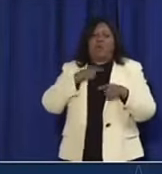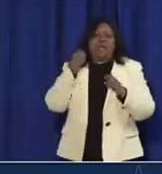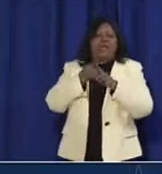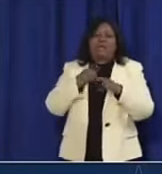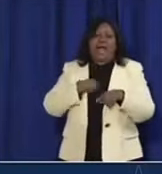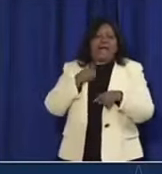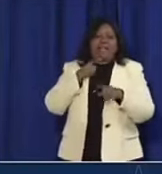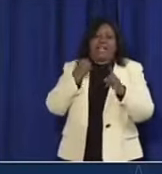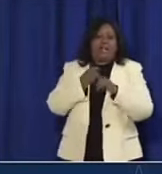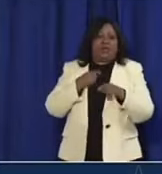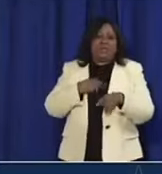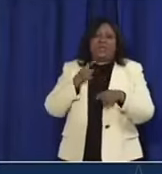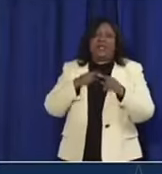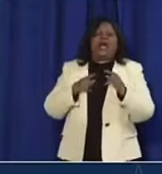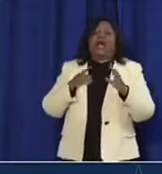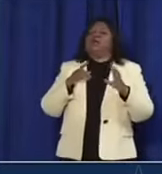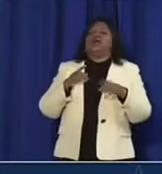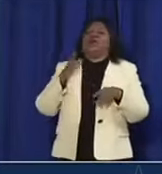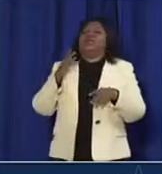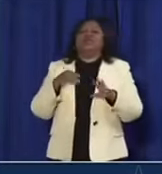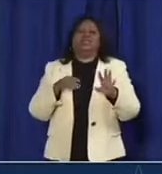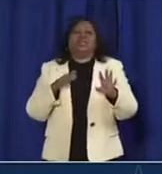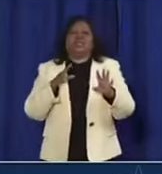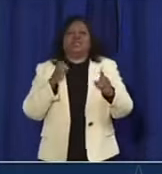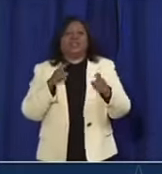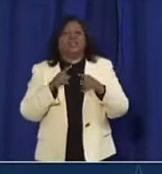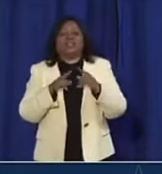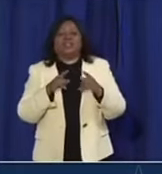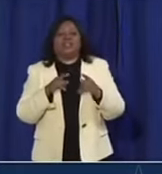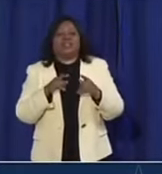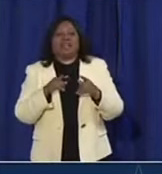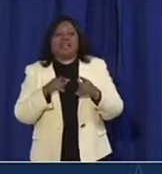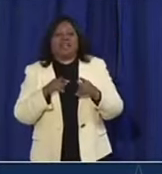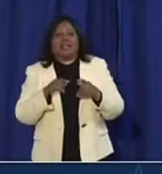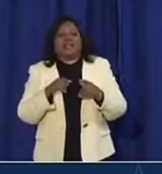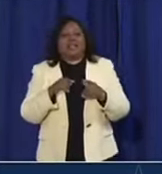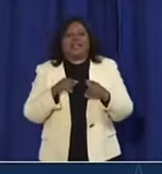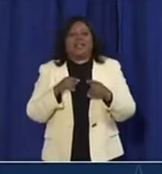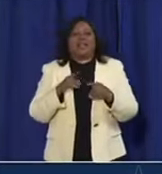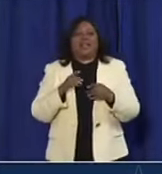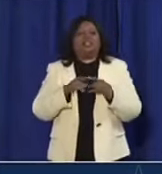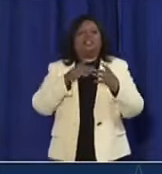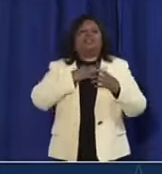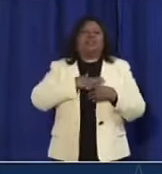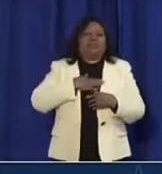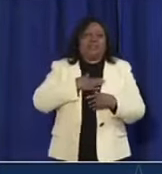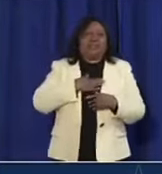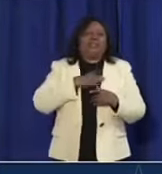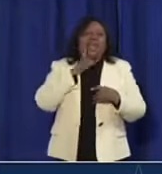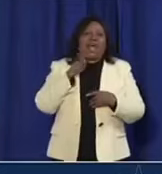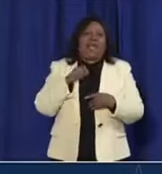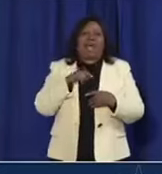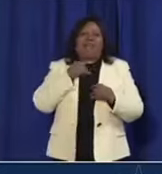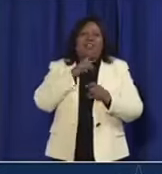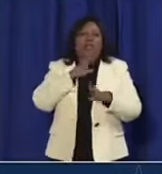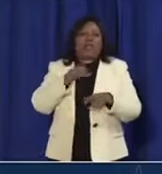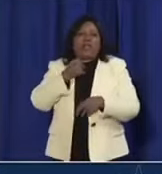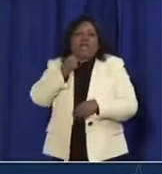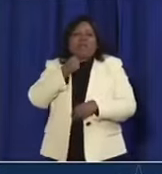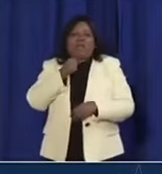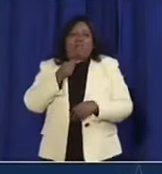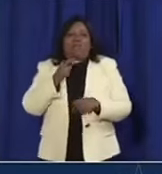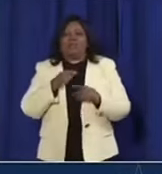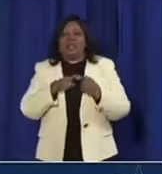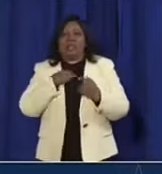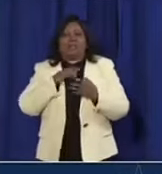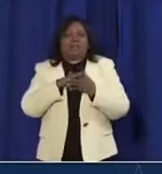the microphone, okay? Not again. Why? Sir, I mean, sir, just every other reporter held the microphone. Sir, can you please ask your Every question? other reporter held the microphone. I don't